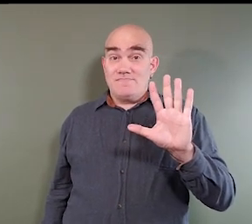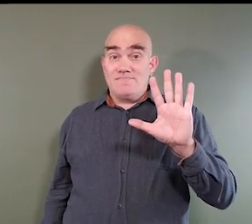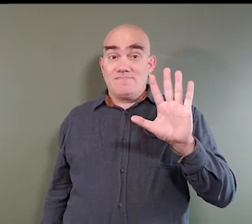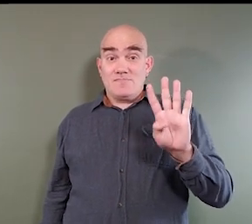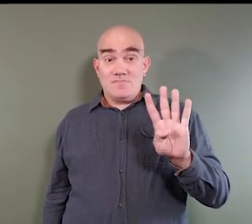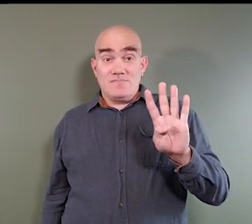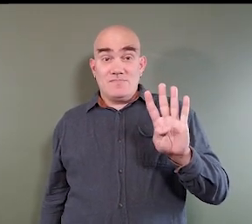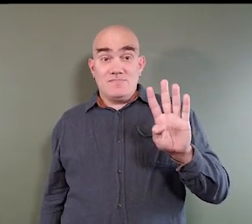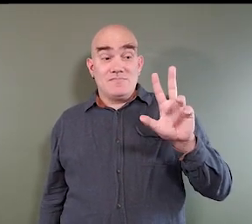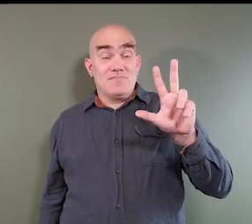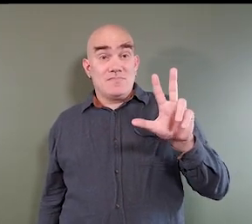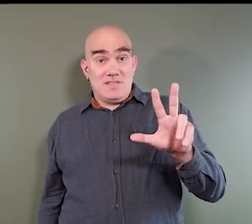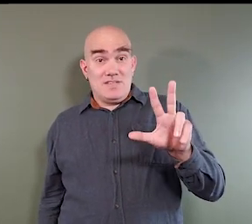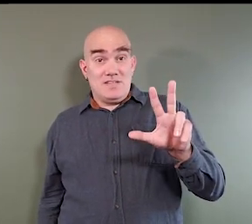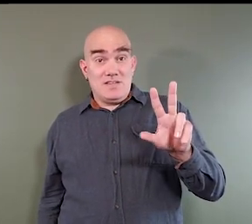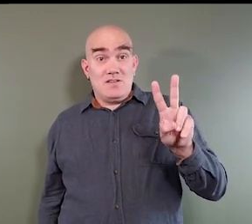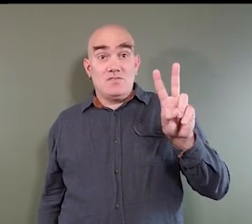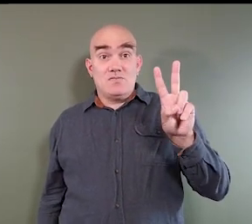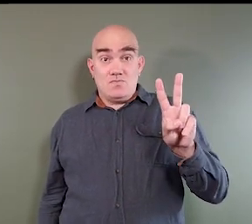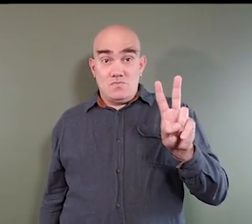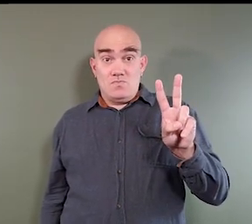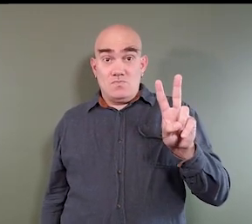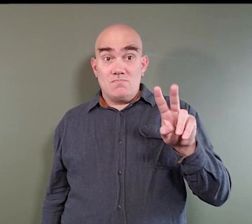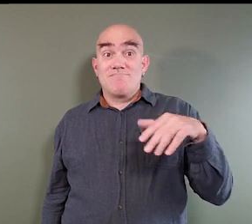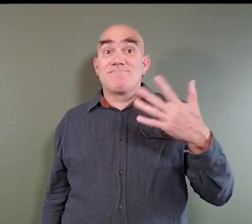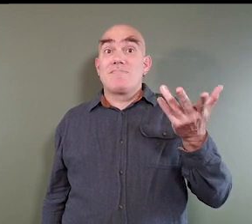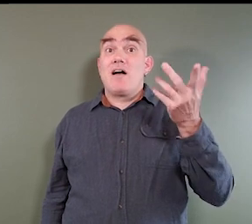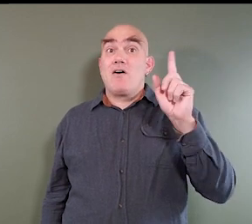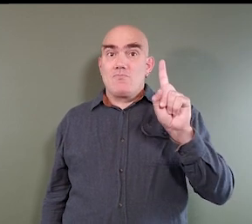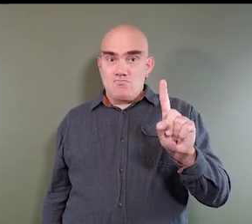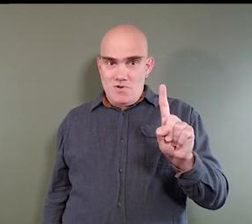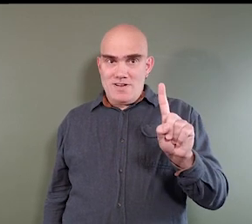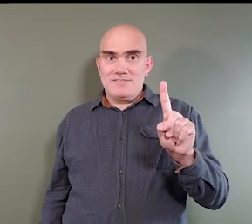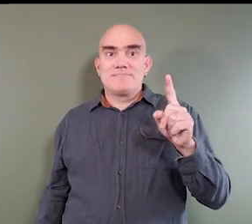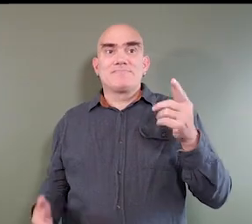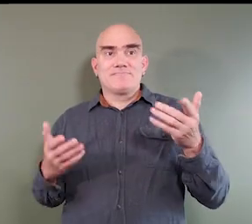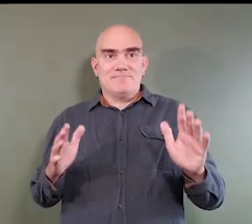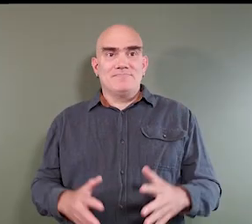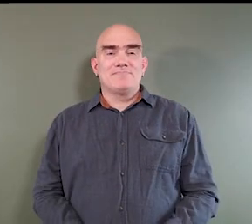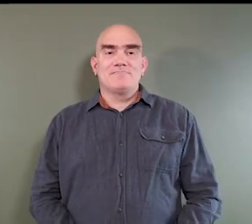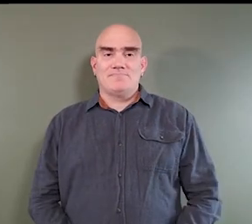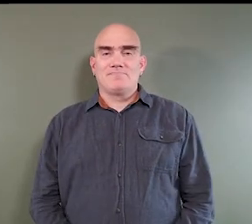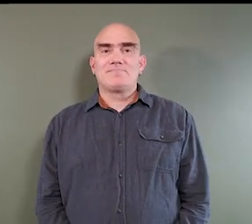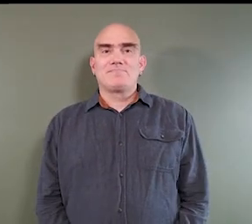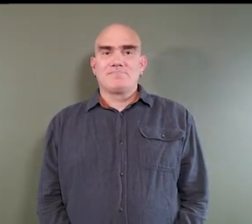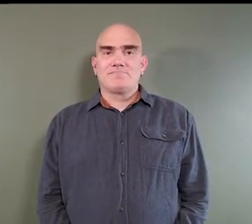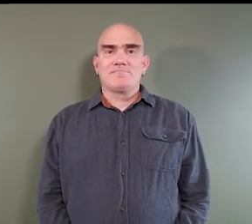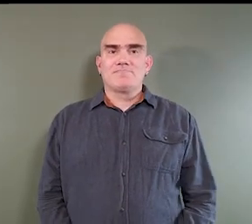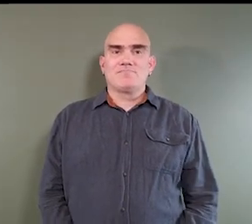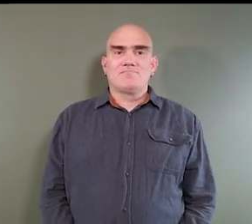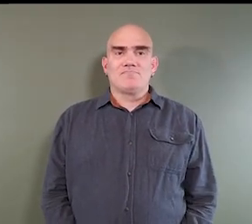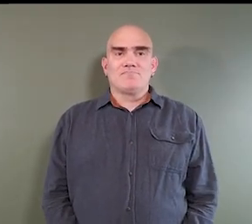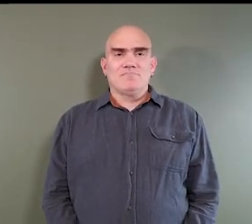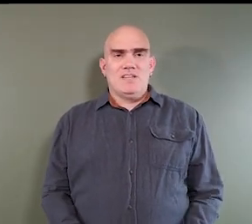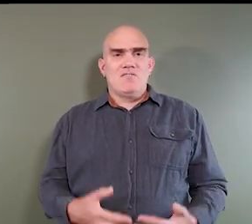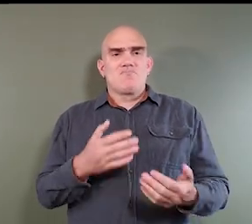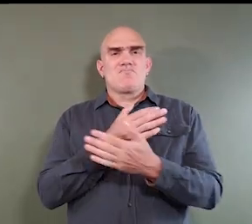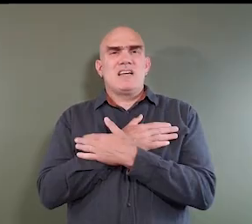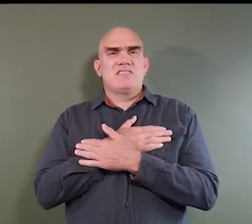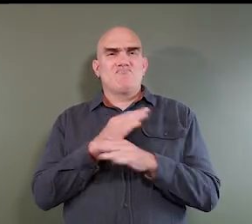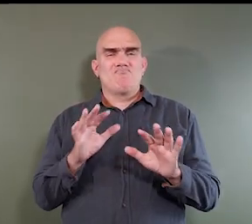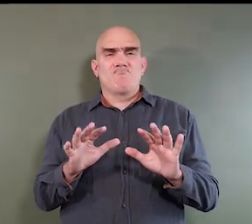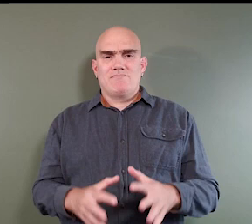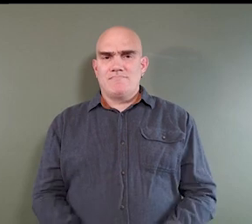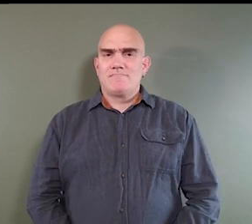5, 4, 3, 2, and 1. Rest